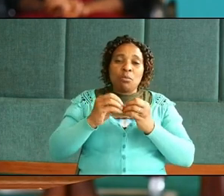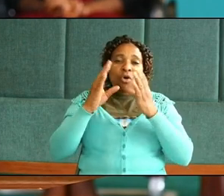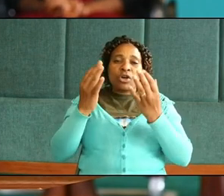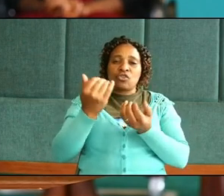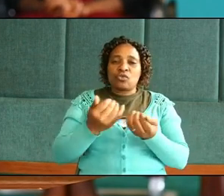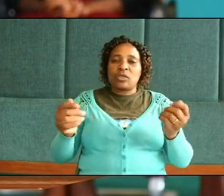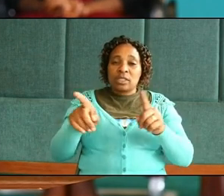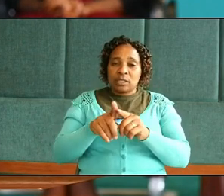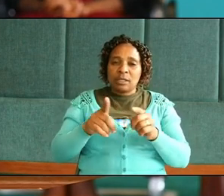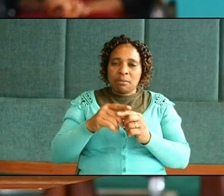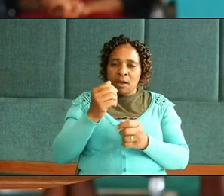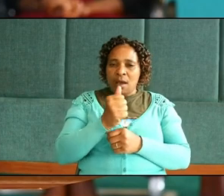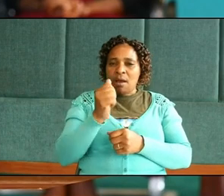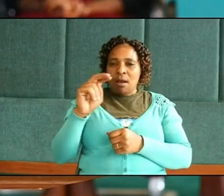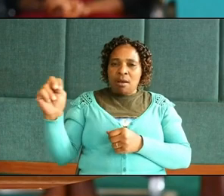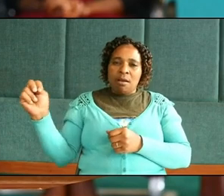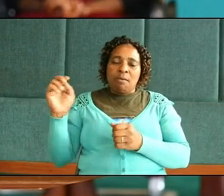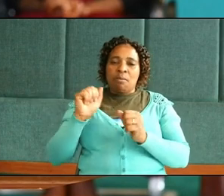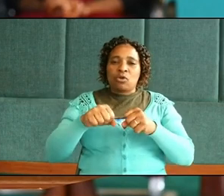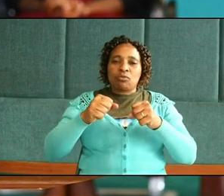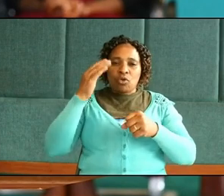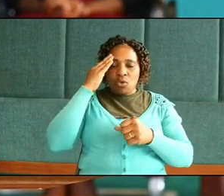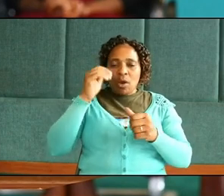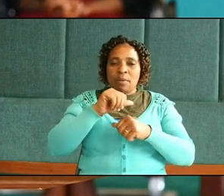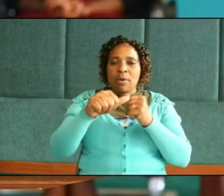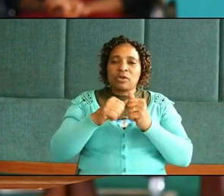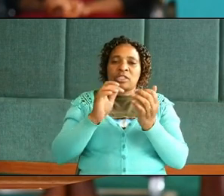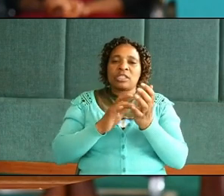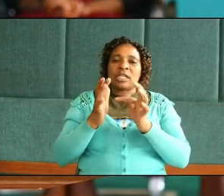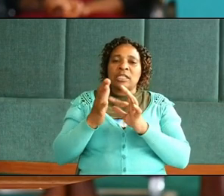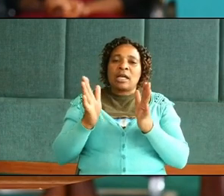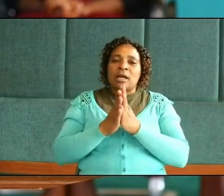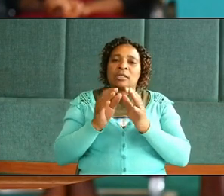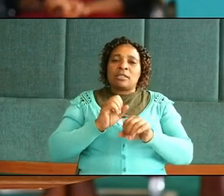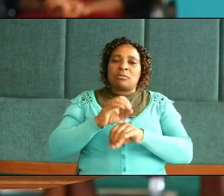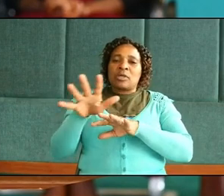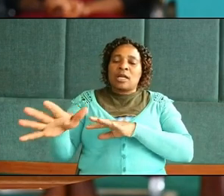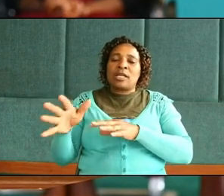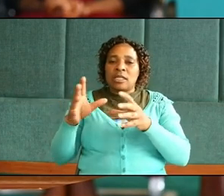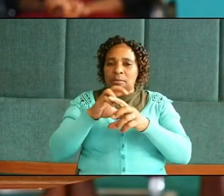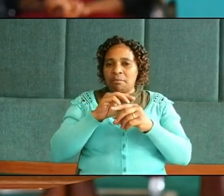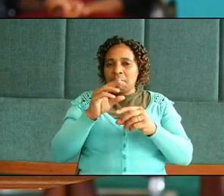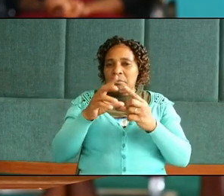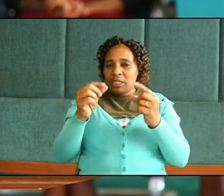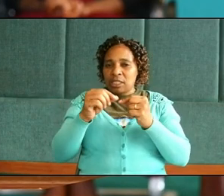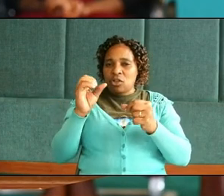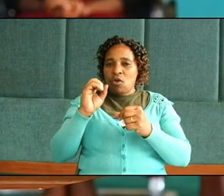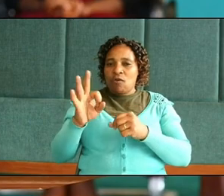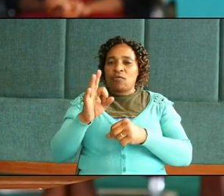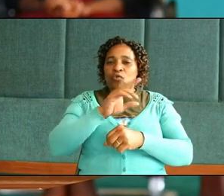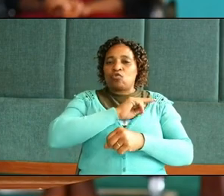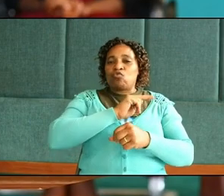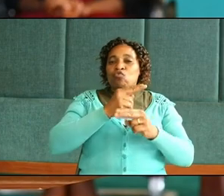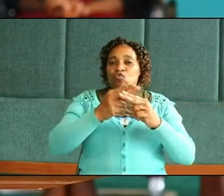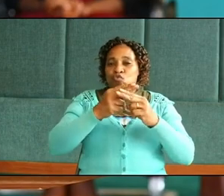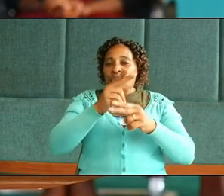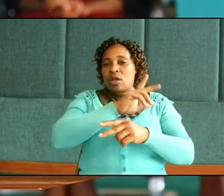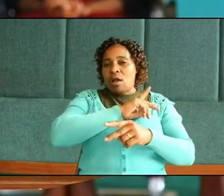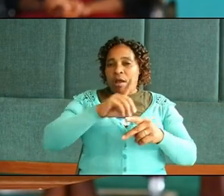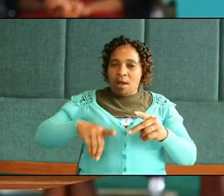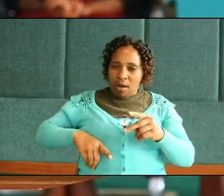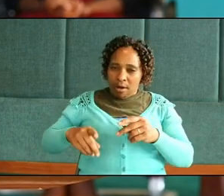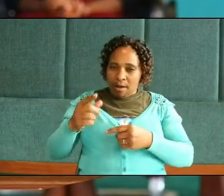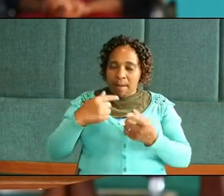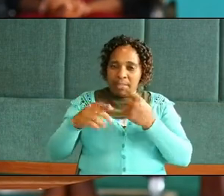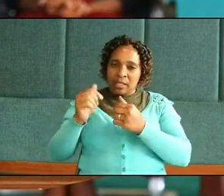children like Anna may get to know about Jesus and spread the message of your soon coming. This is my prayer. In Jesus' name,